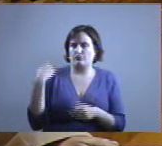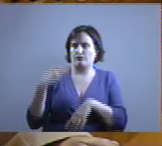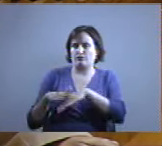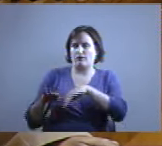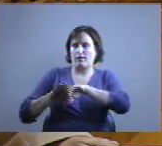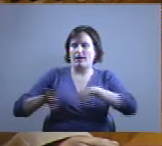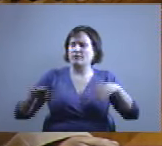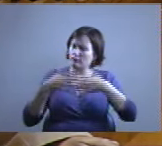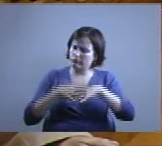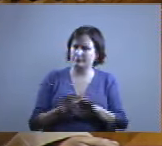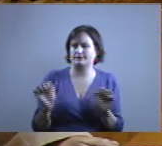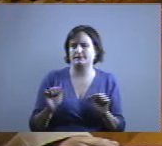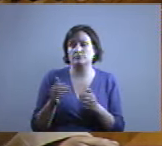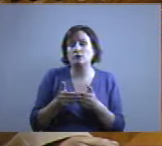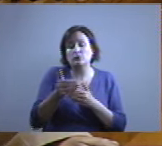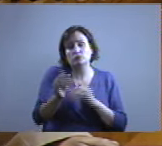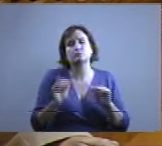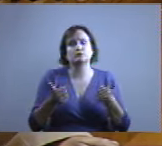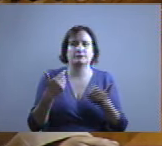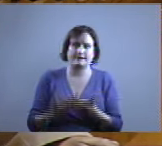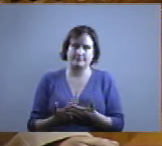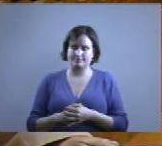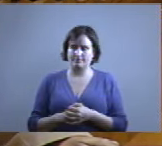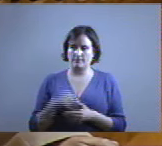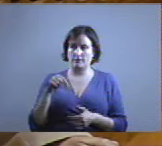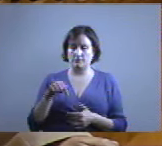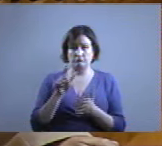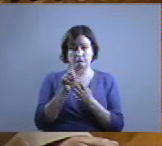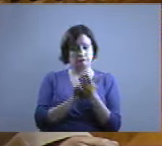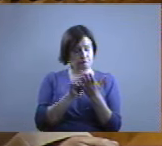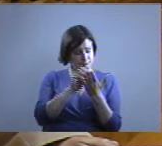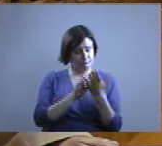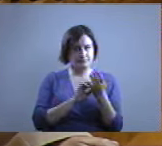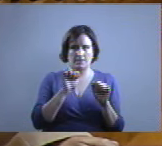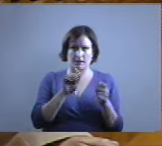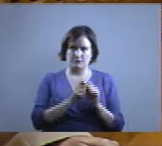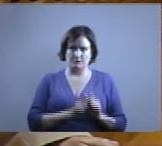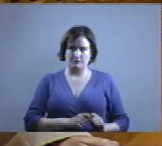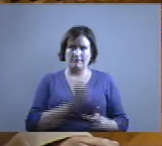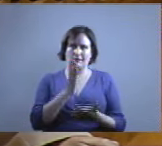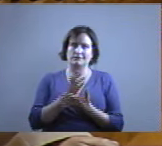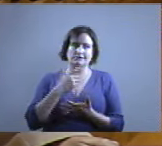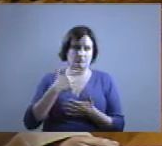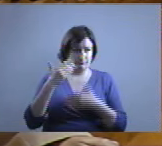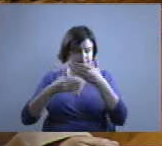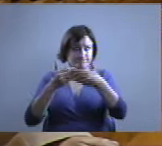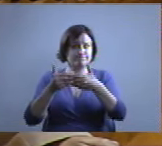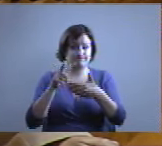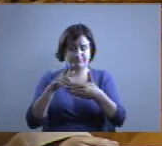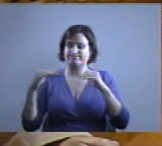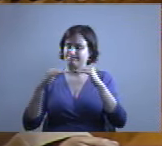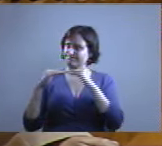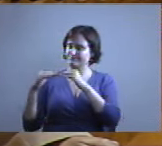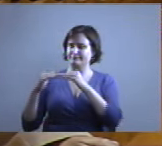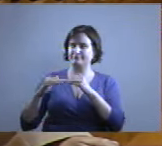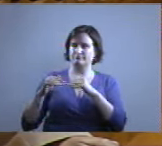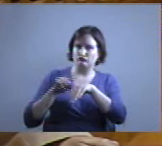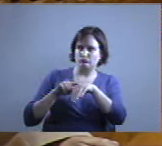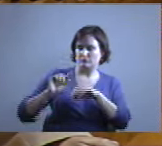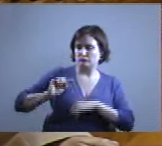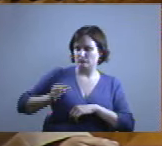future. I hope that this legislation will help our country to move forward in progressively creating a non-racial, non-sexist society. At